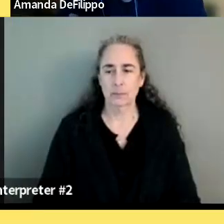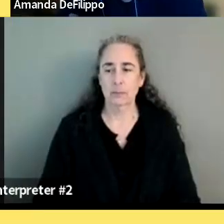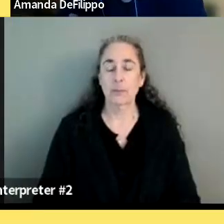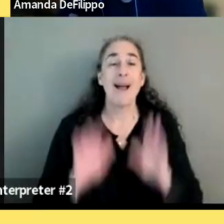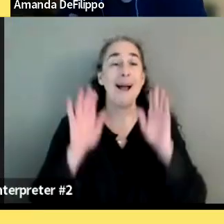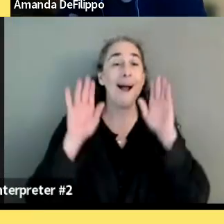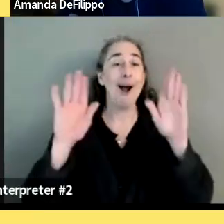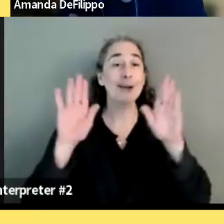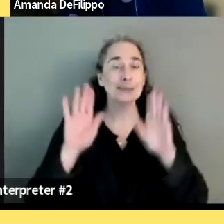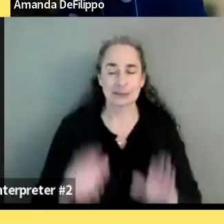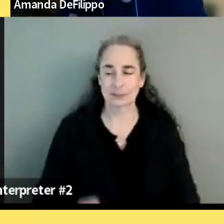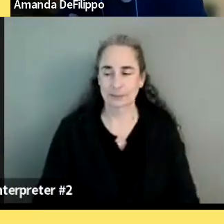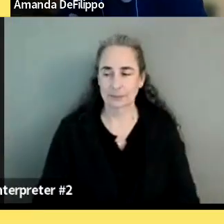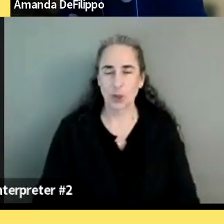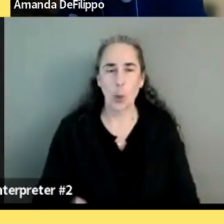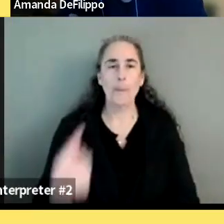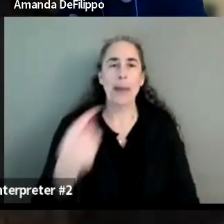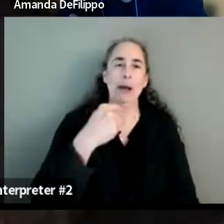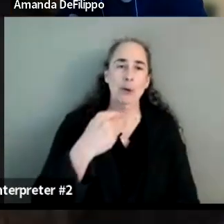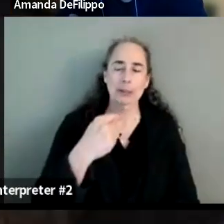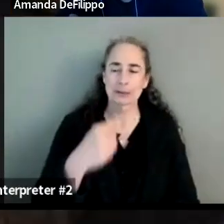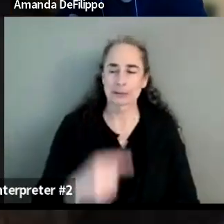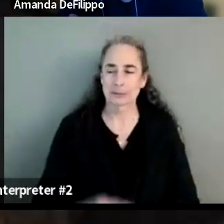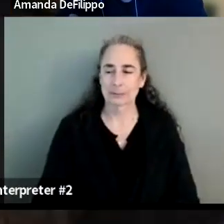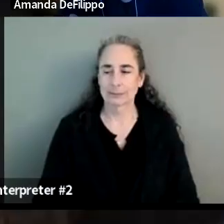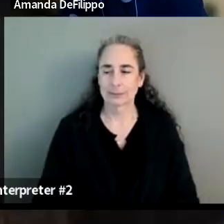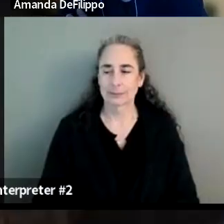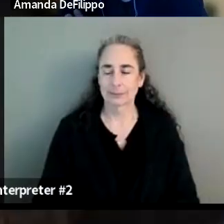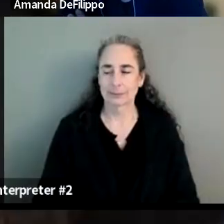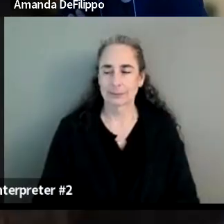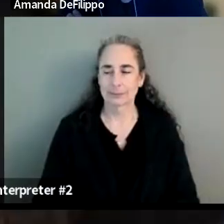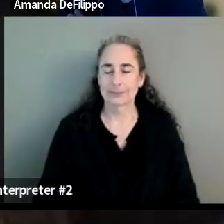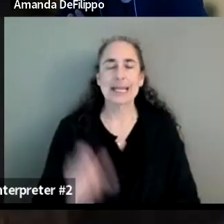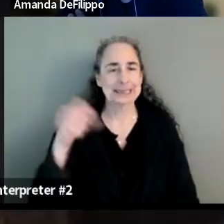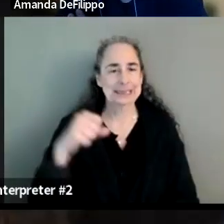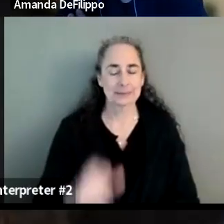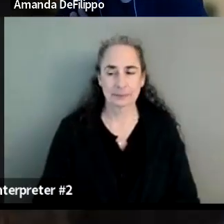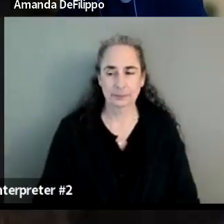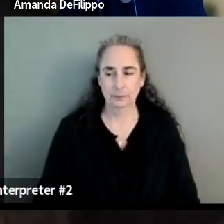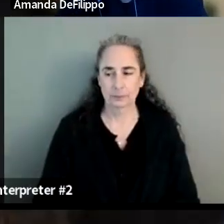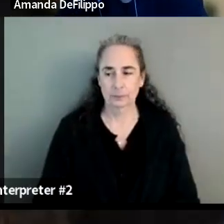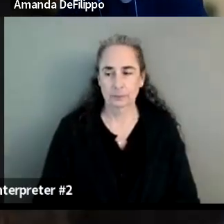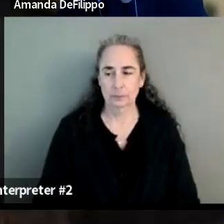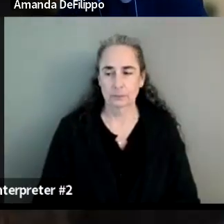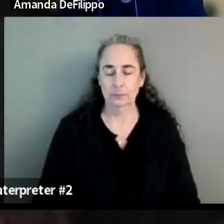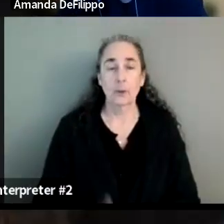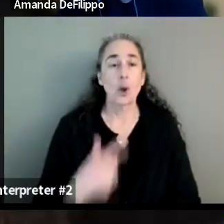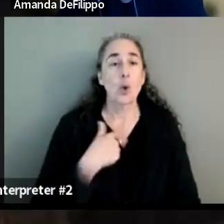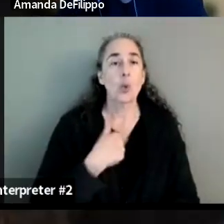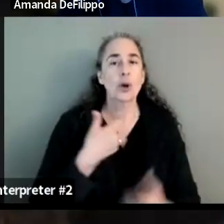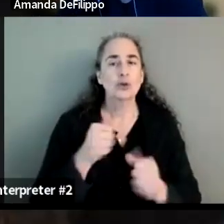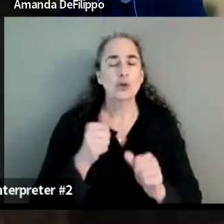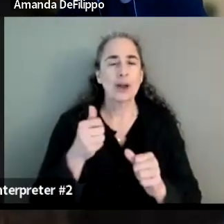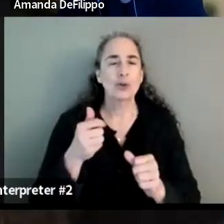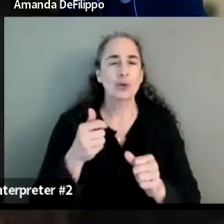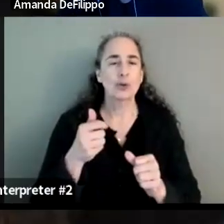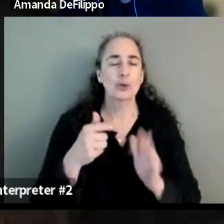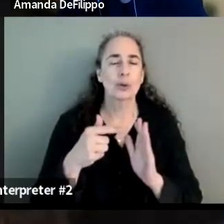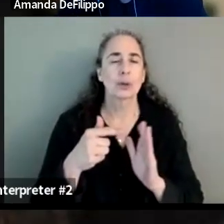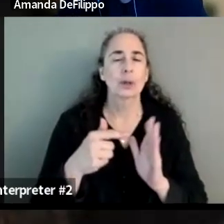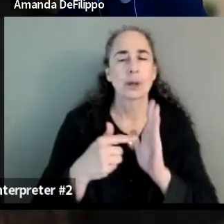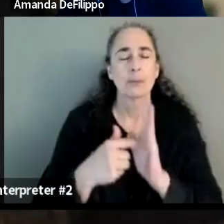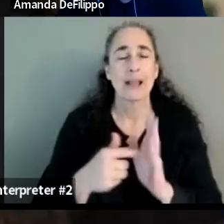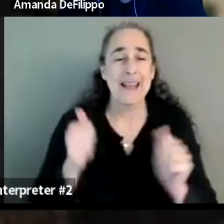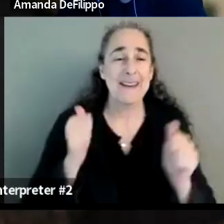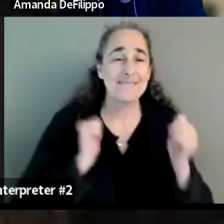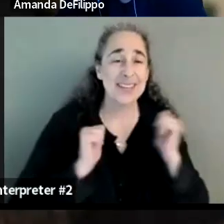Awesome. Oh, back one. Thank. Yes. So we're going to try to play a video. Melissa, will this